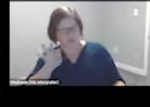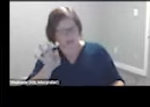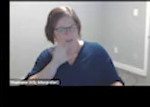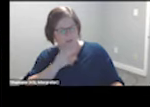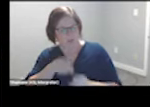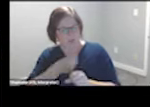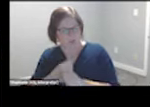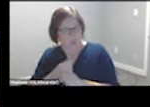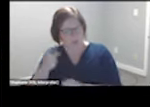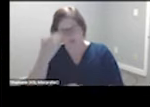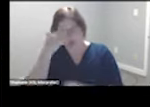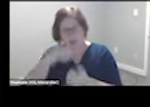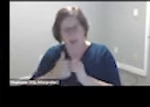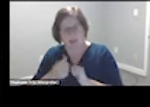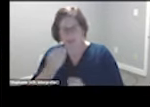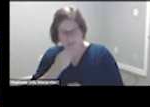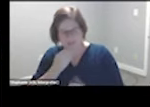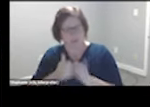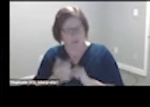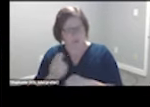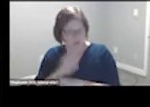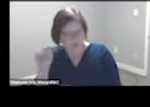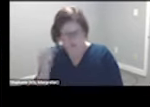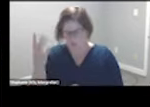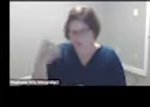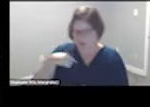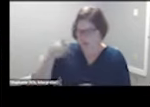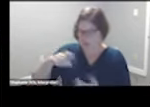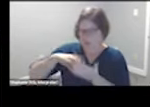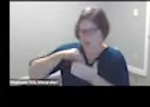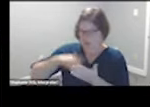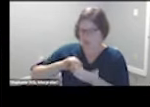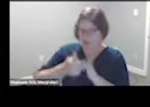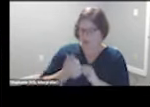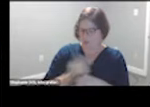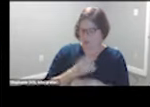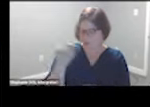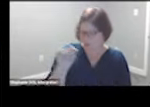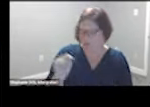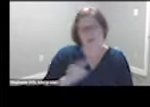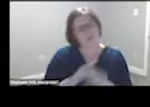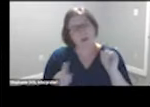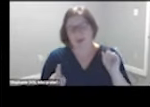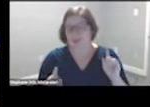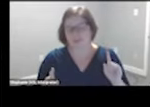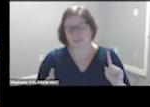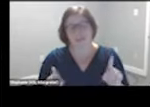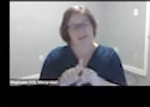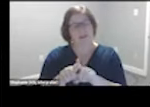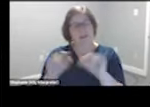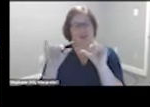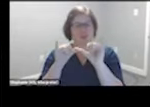you know how to use a toilet. Why I should learn how to use a toilet even in that age? But in some point, as an engineer,